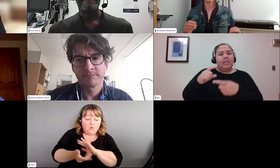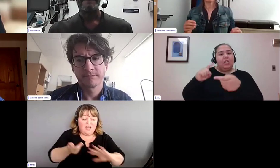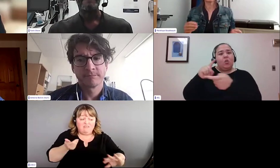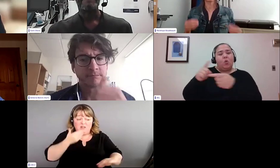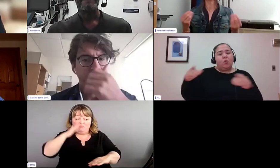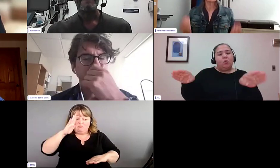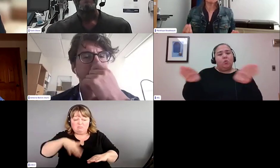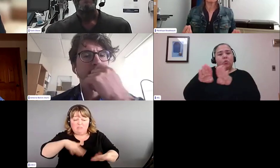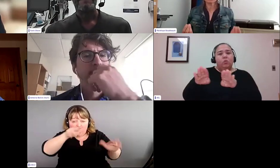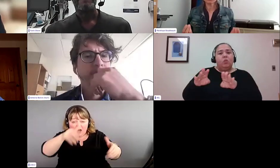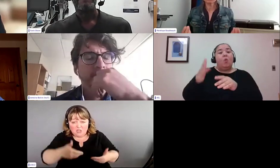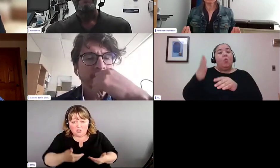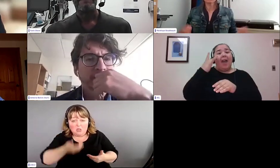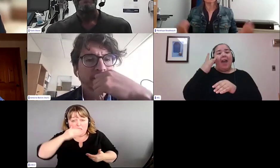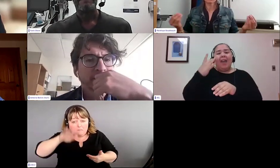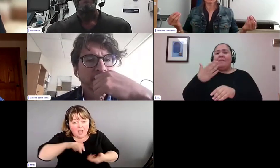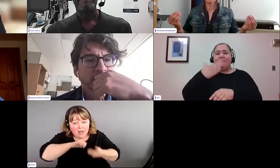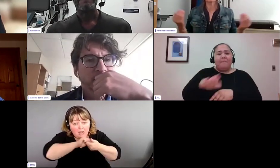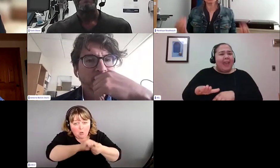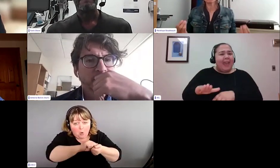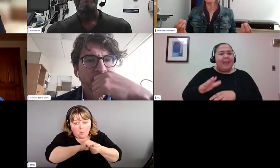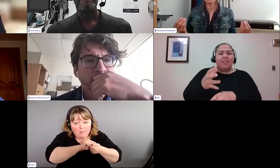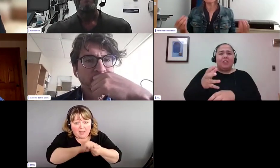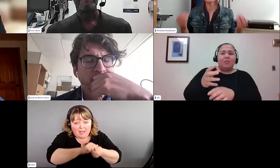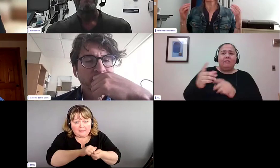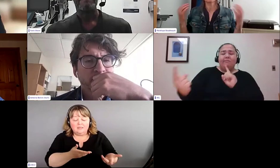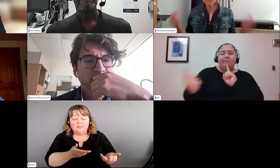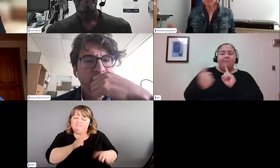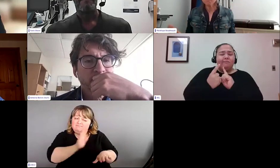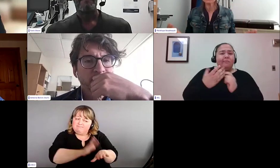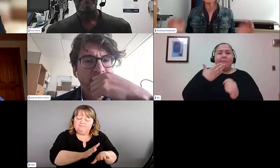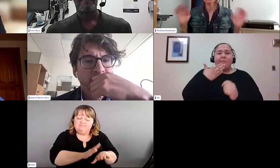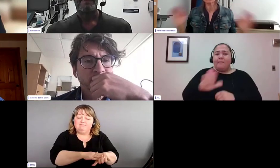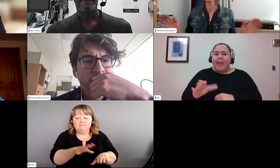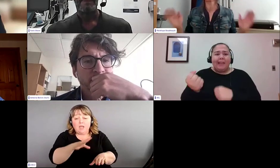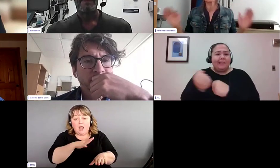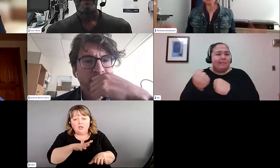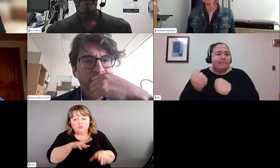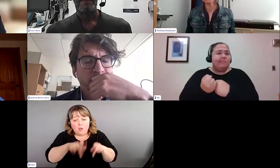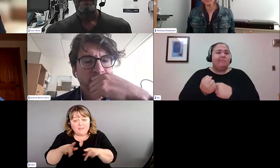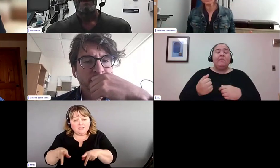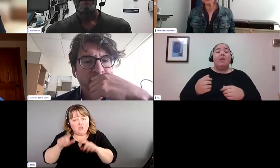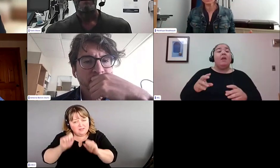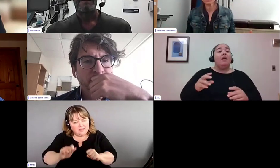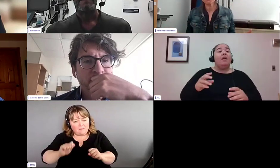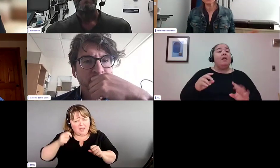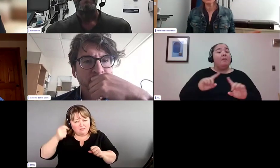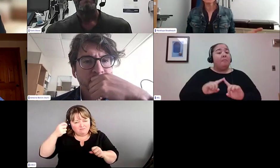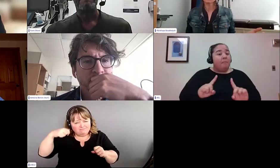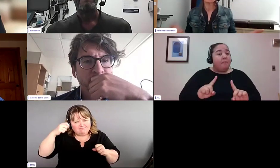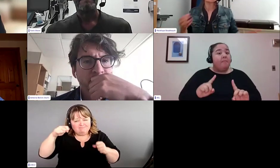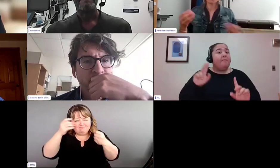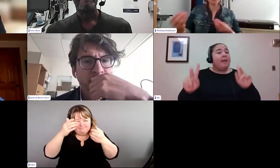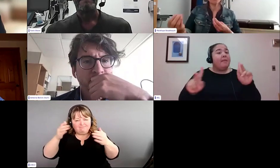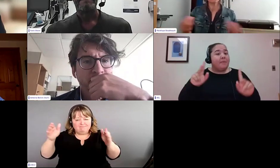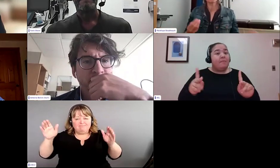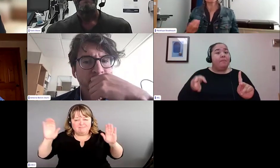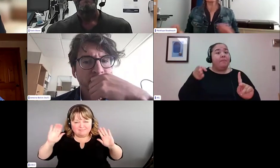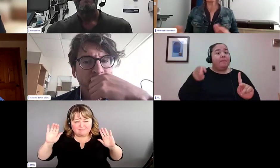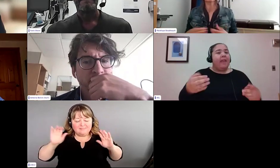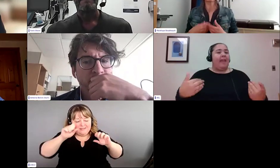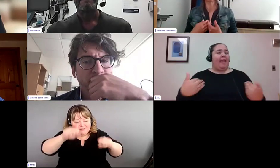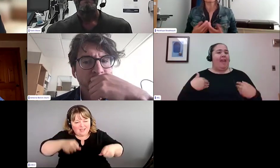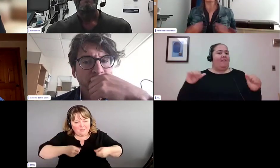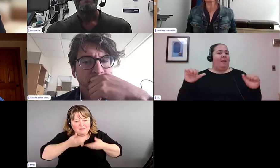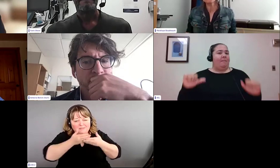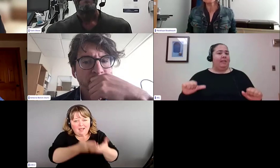been badly received, badly accompanied. Well, there are people who are there with an ability to open and to do